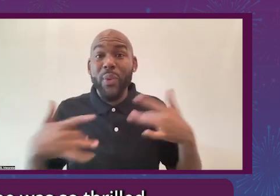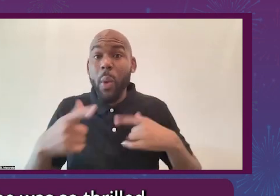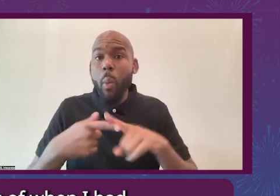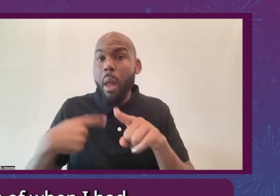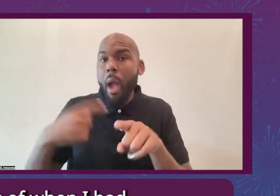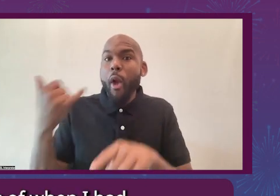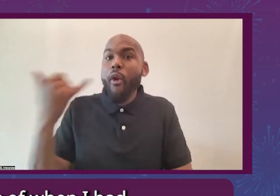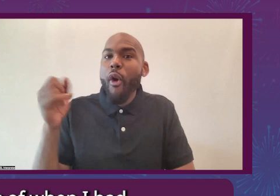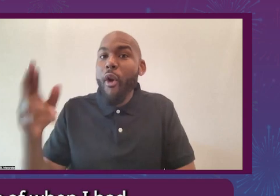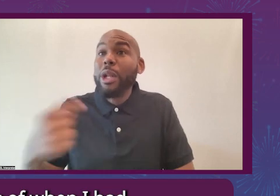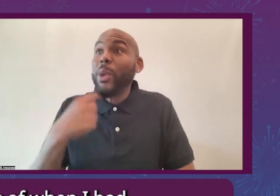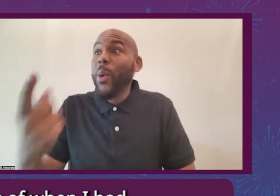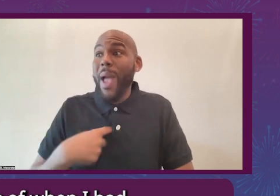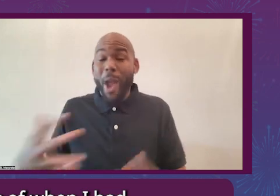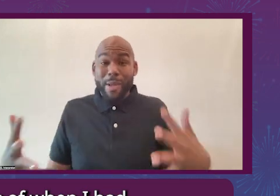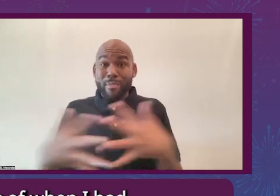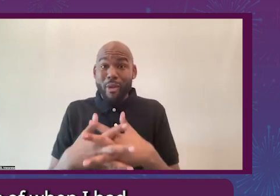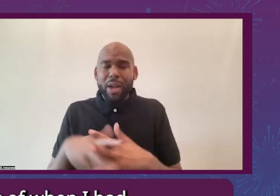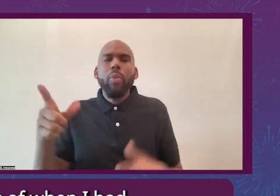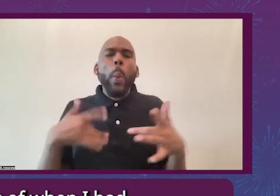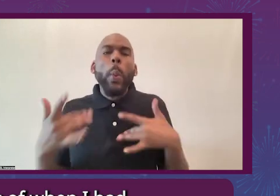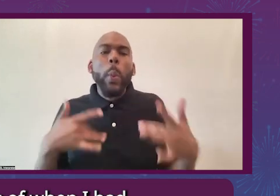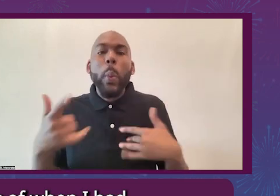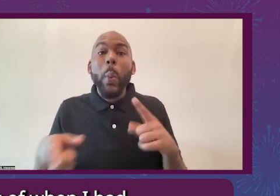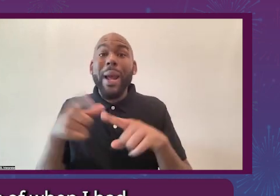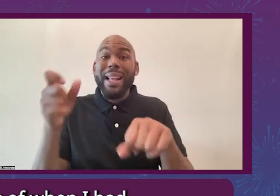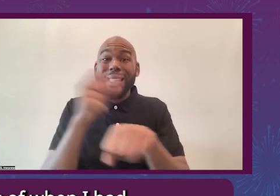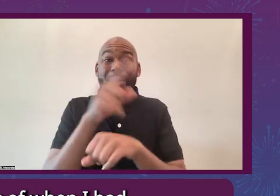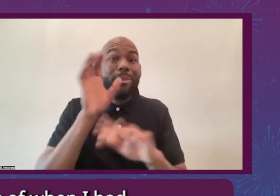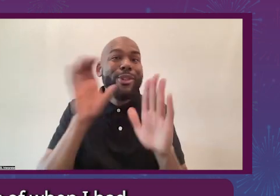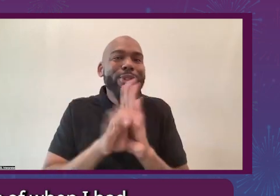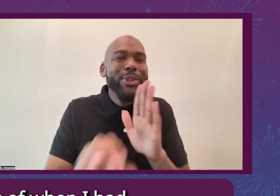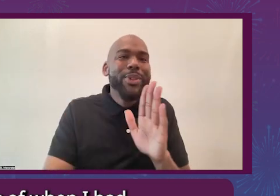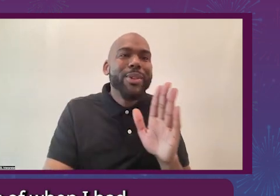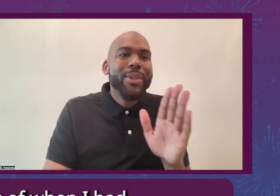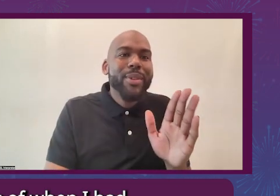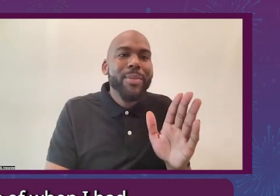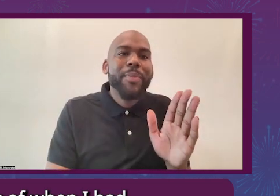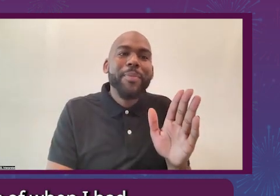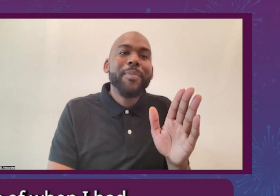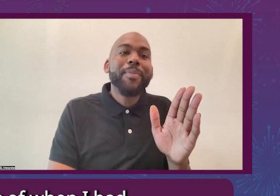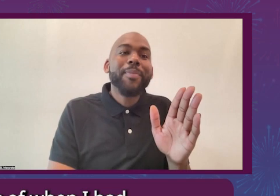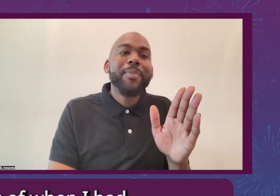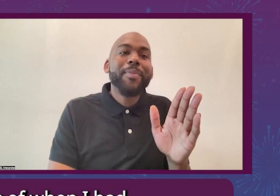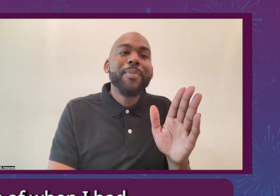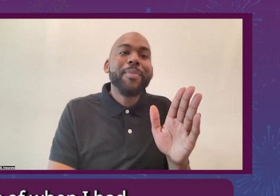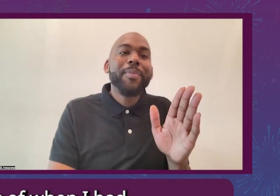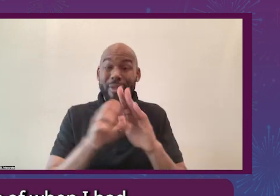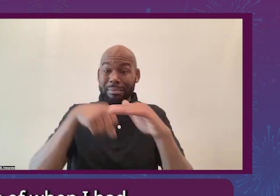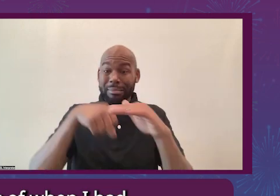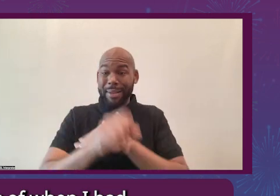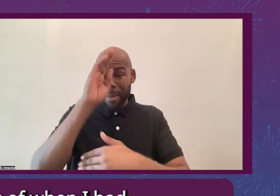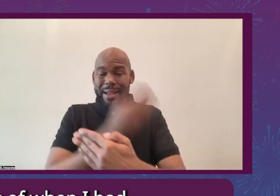pregnant. And when I sent her the pictures of when I had my son, Jesse, this